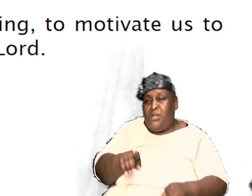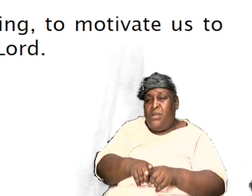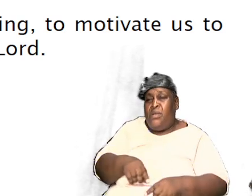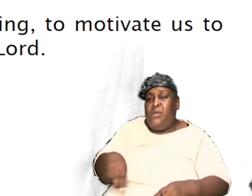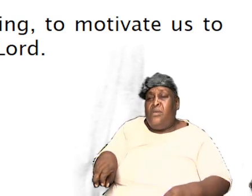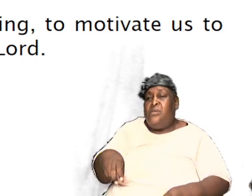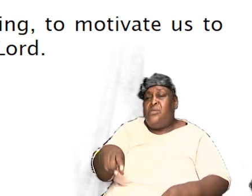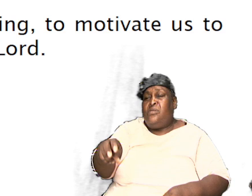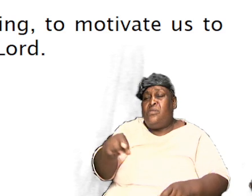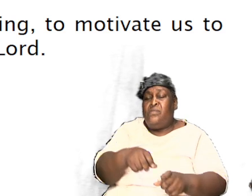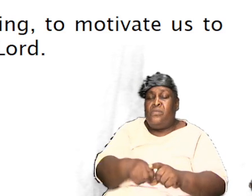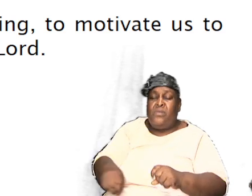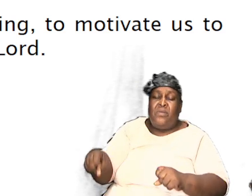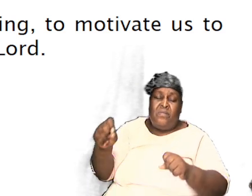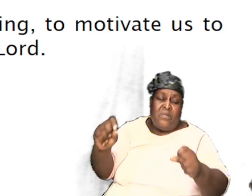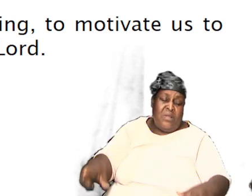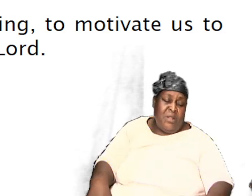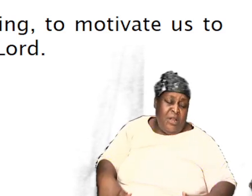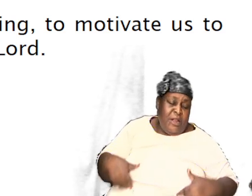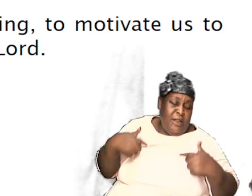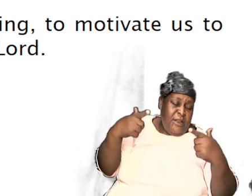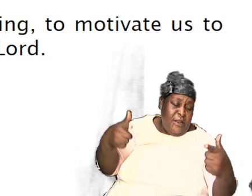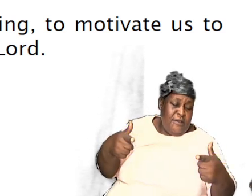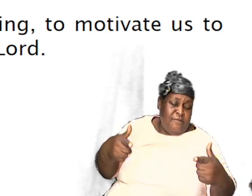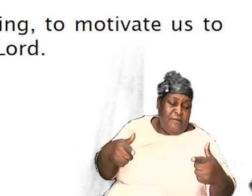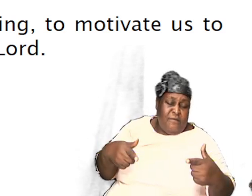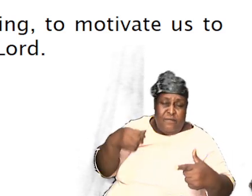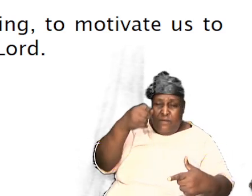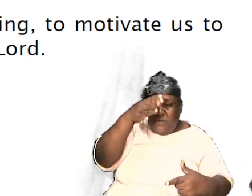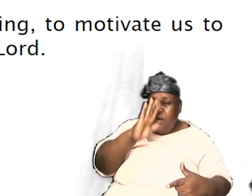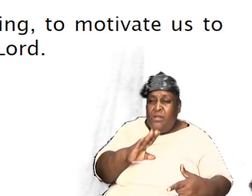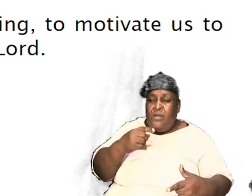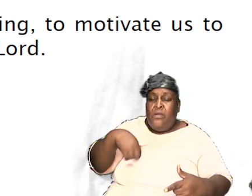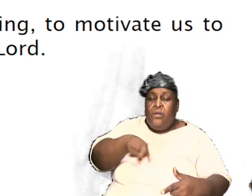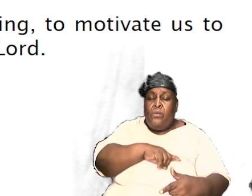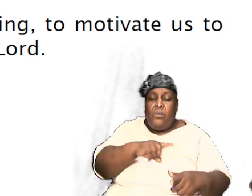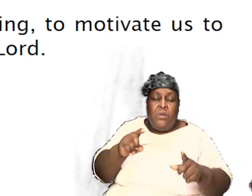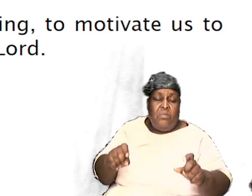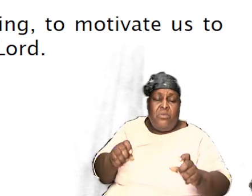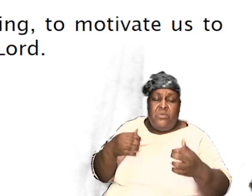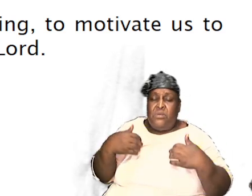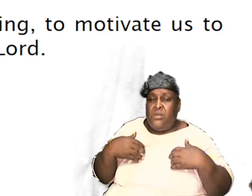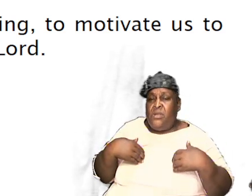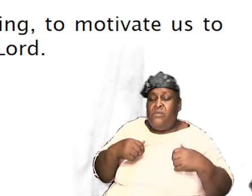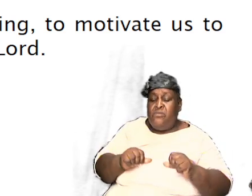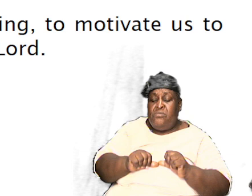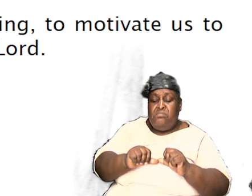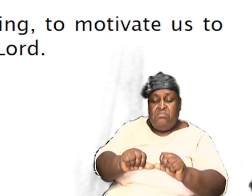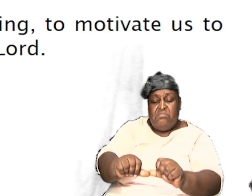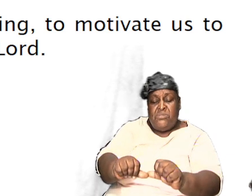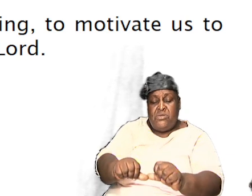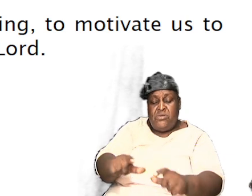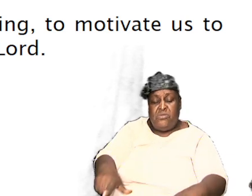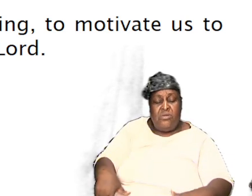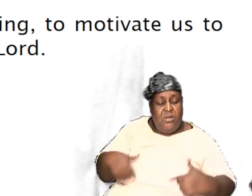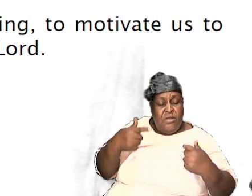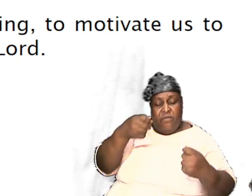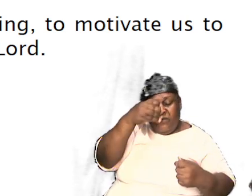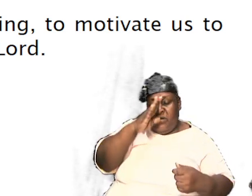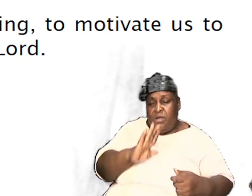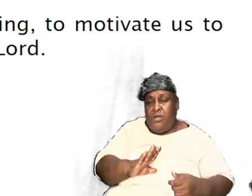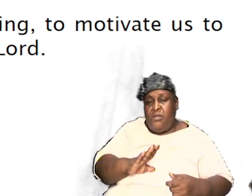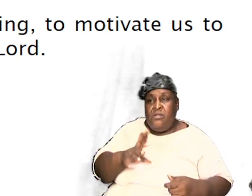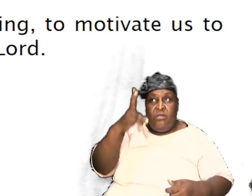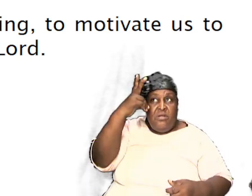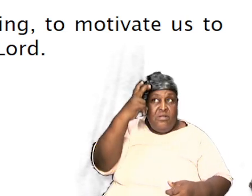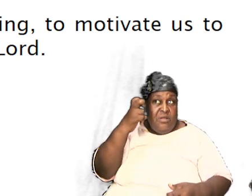travel along this Christian journey, we must have a determination to live for the Lord. The adversary will